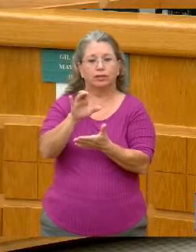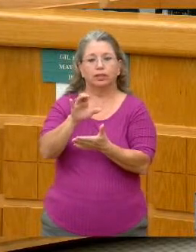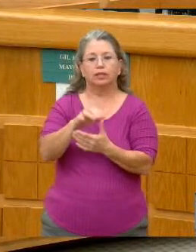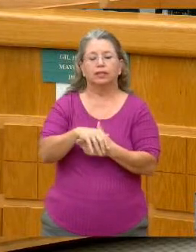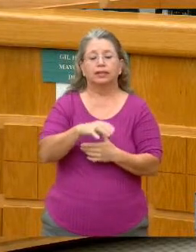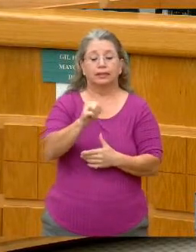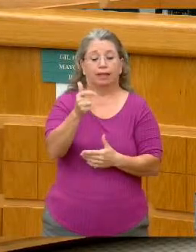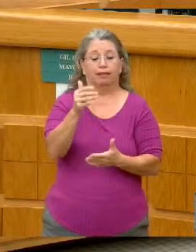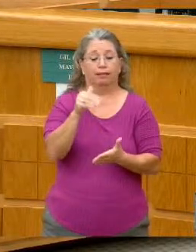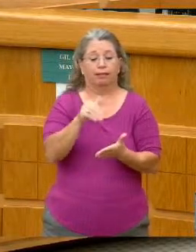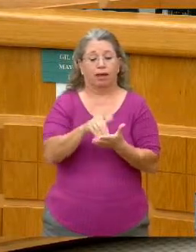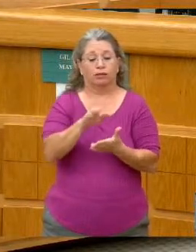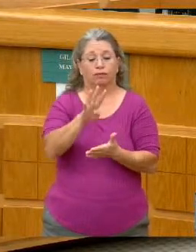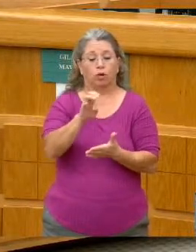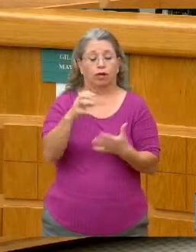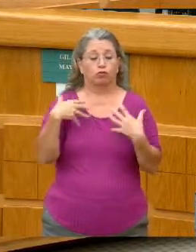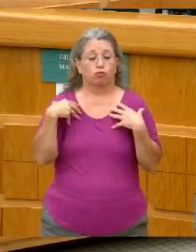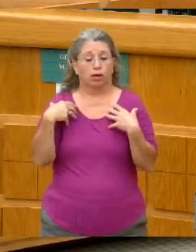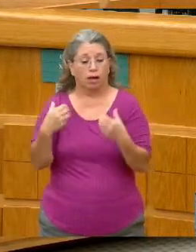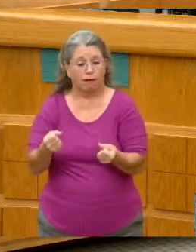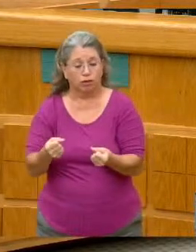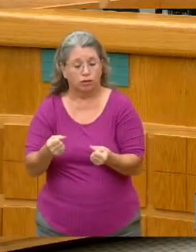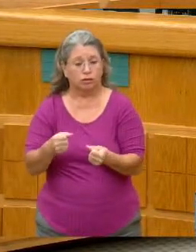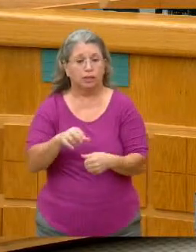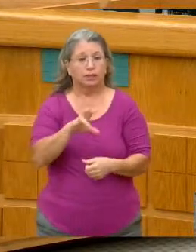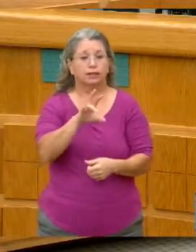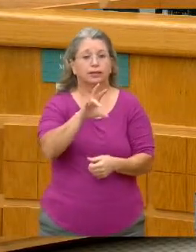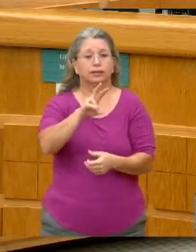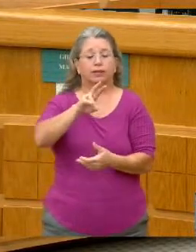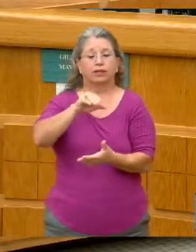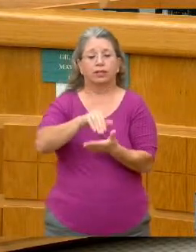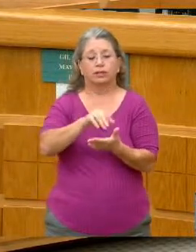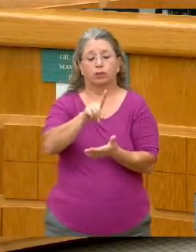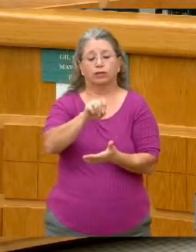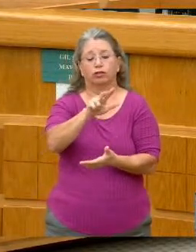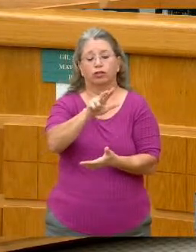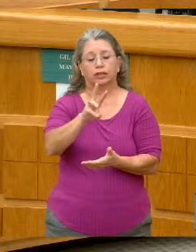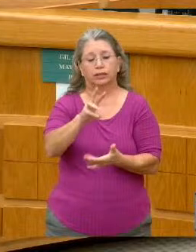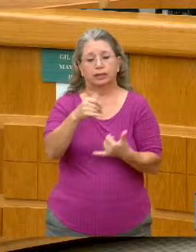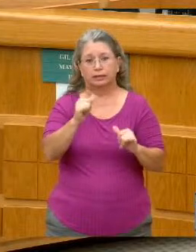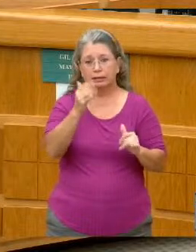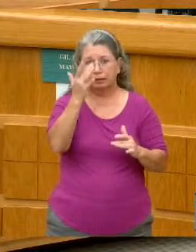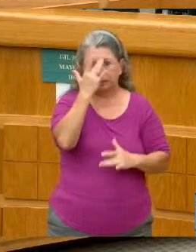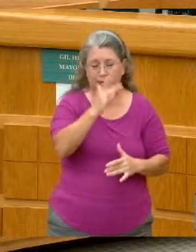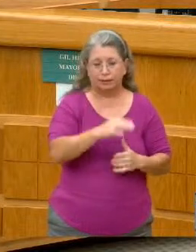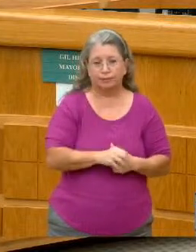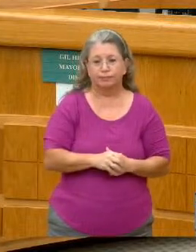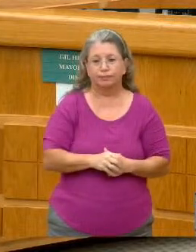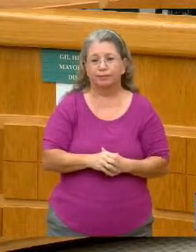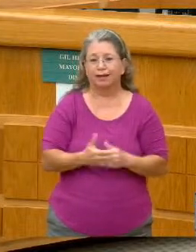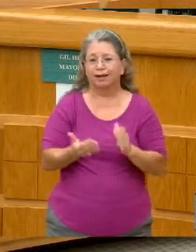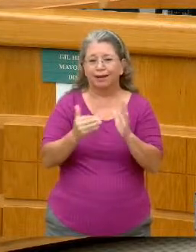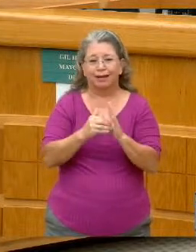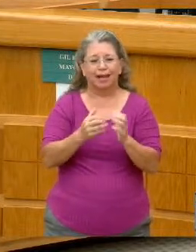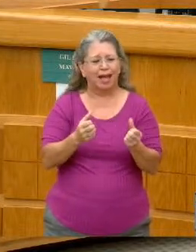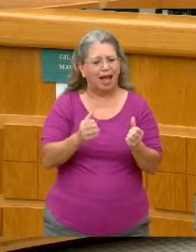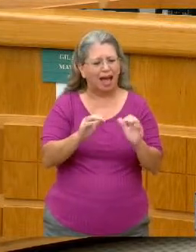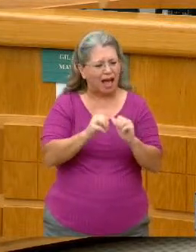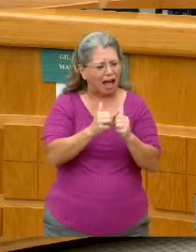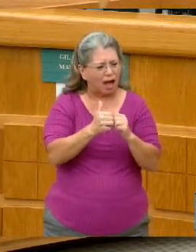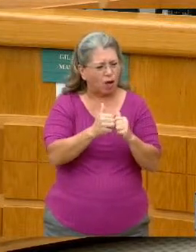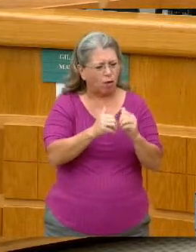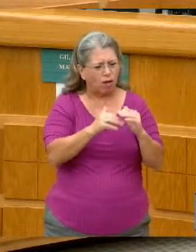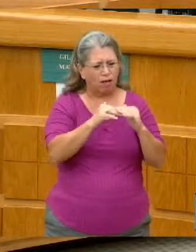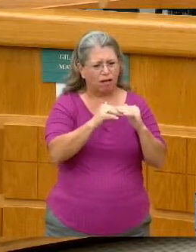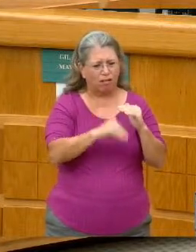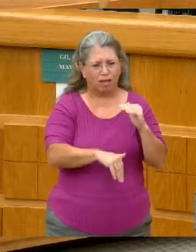10,400 recoveries, and 7,136 active cases. One more time, how could there be less active cases